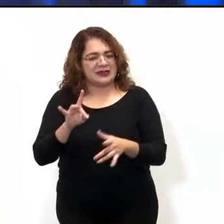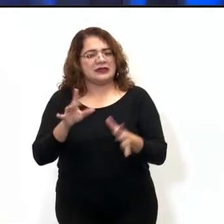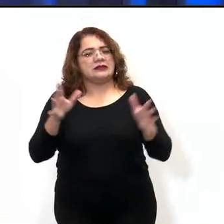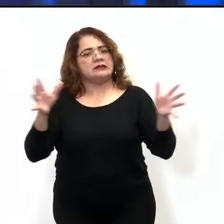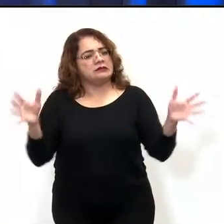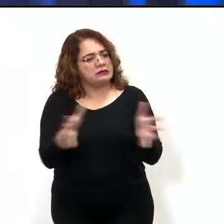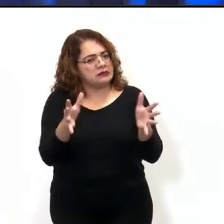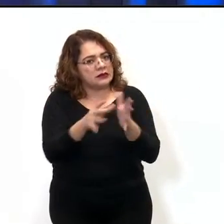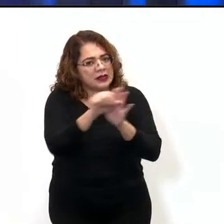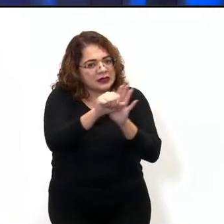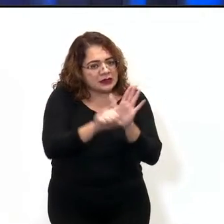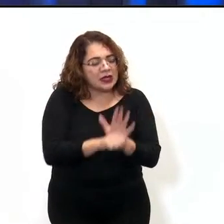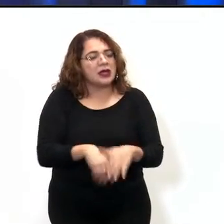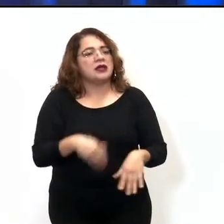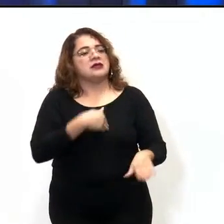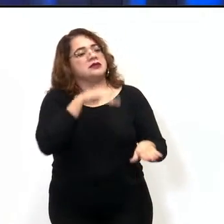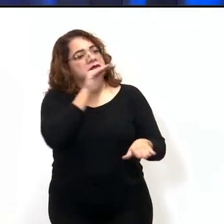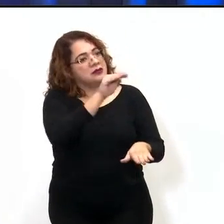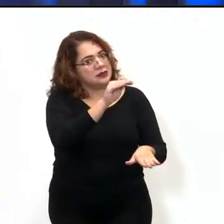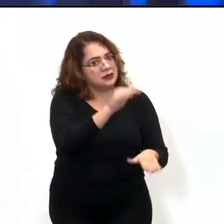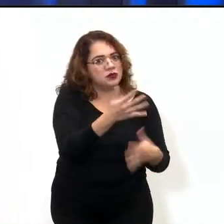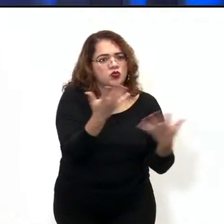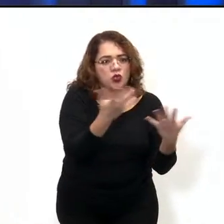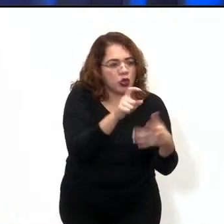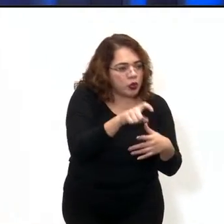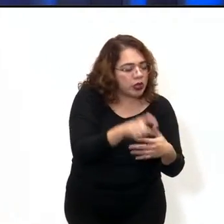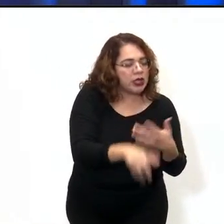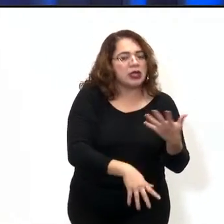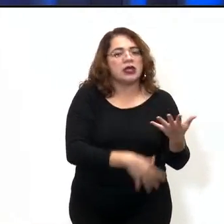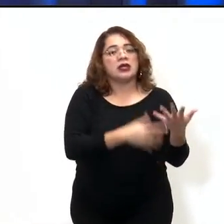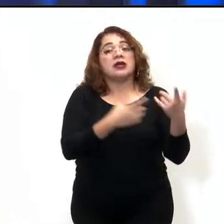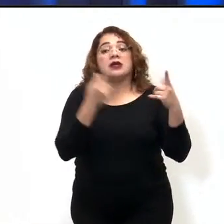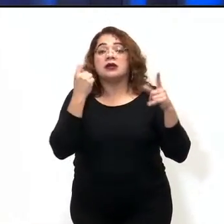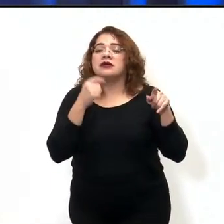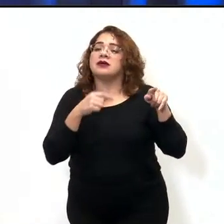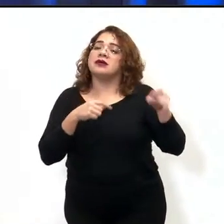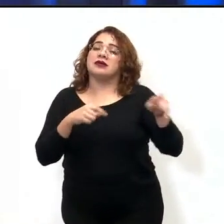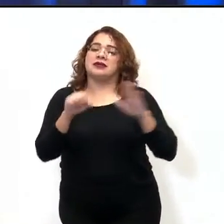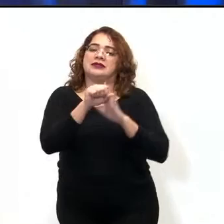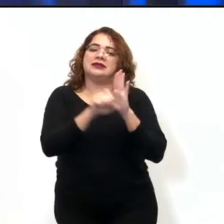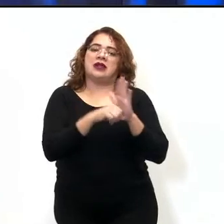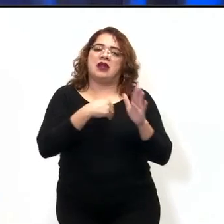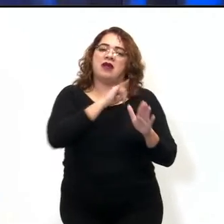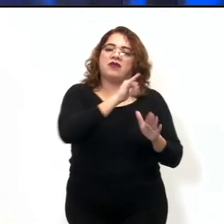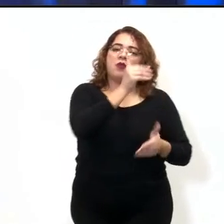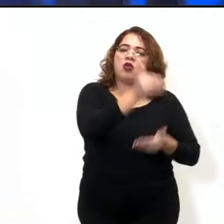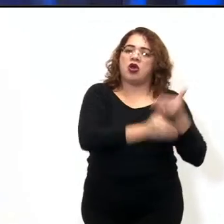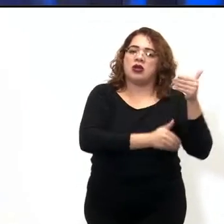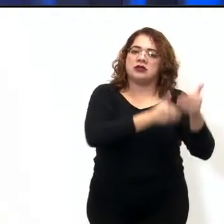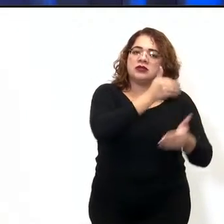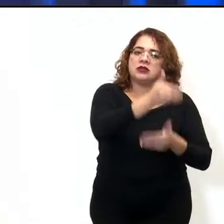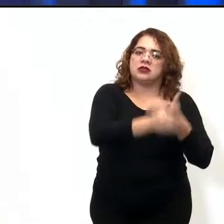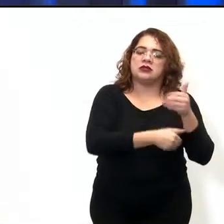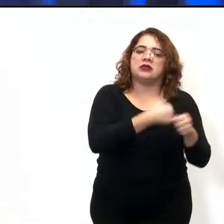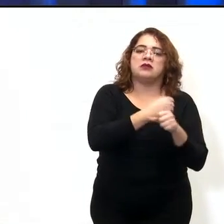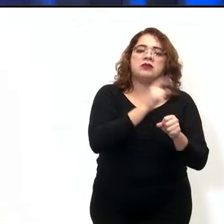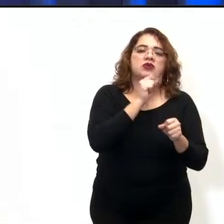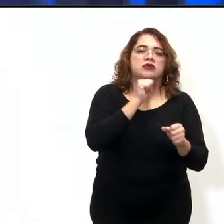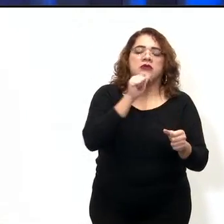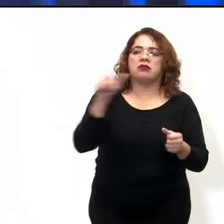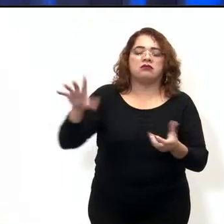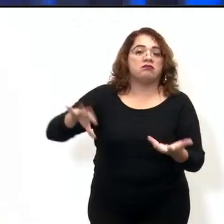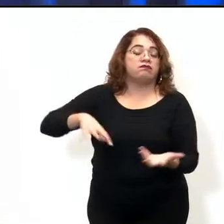to the state to get the hospital licensed. Of course, they've got to follow their rules, and the hospital has got to